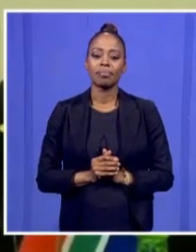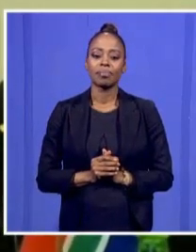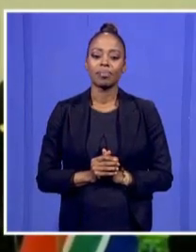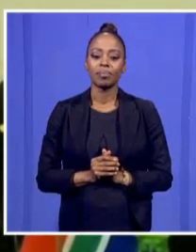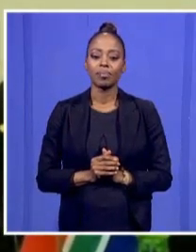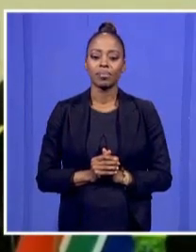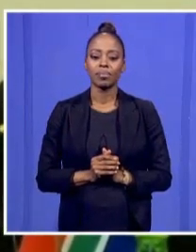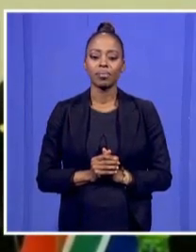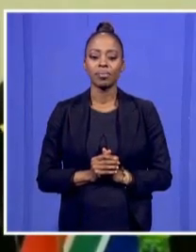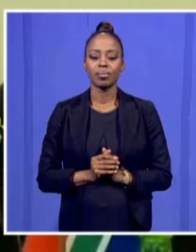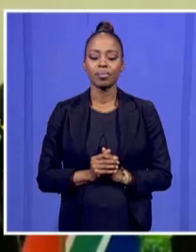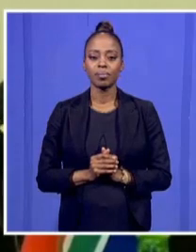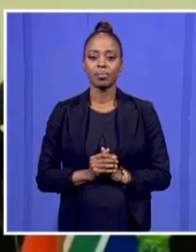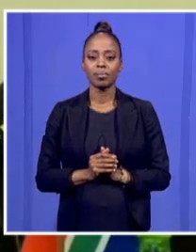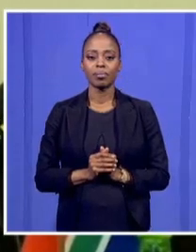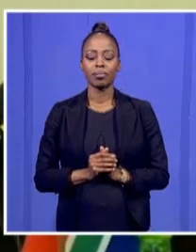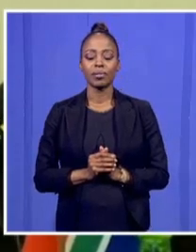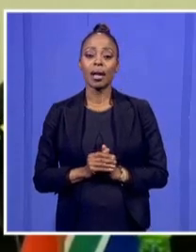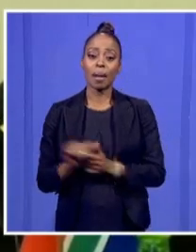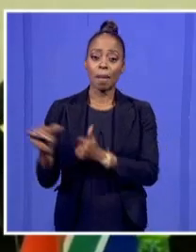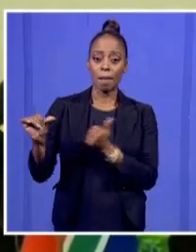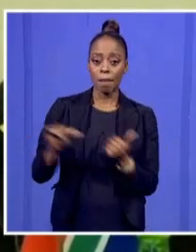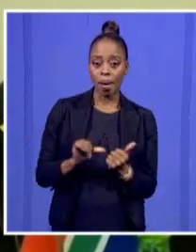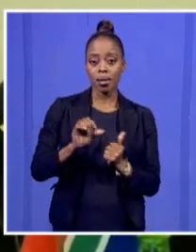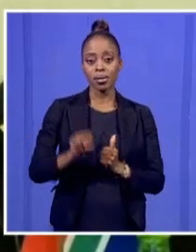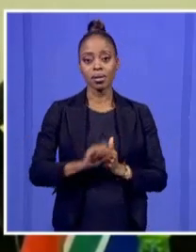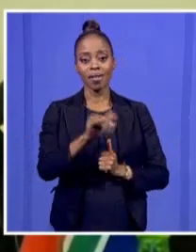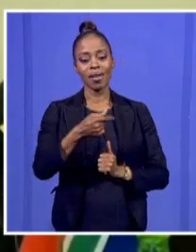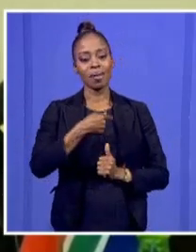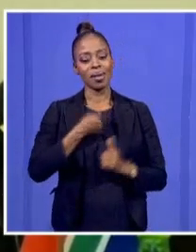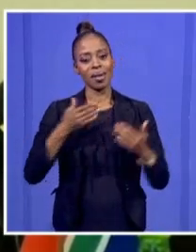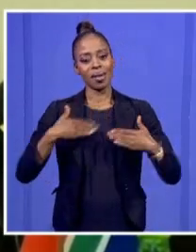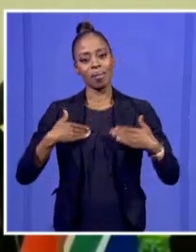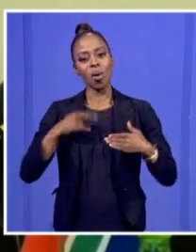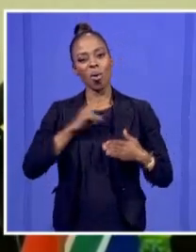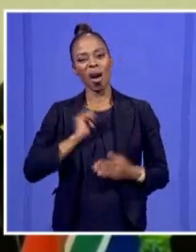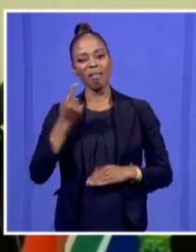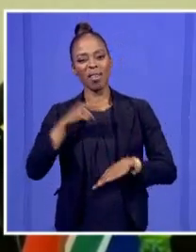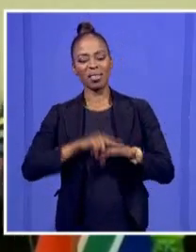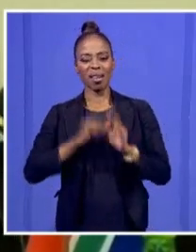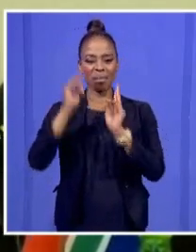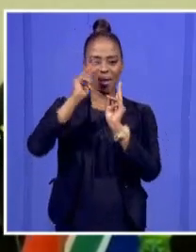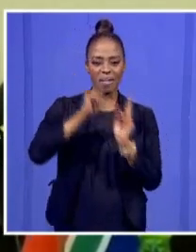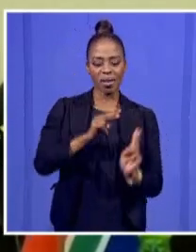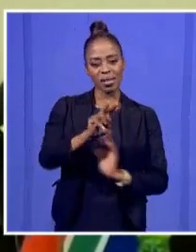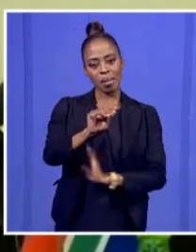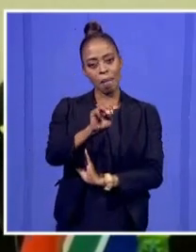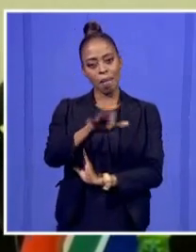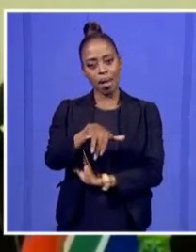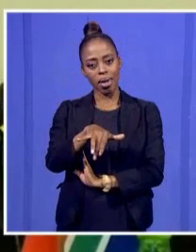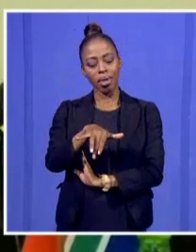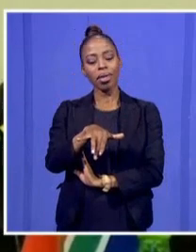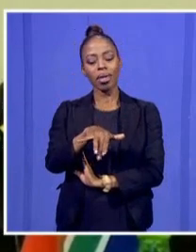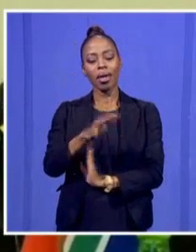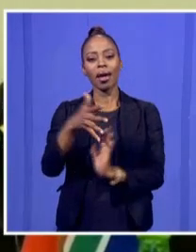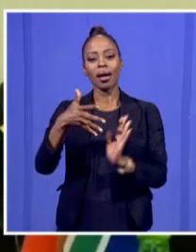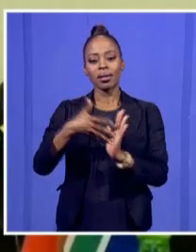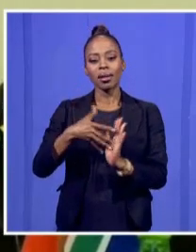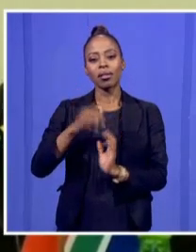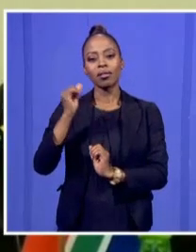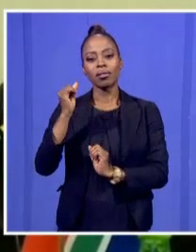I'm happy to be back in South Africa after my first visit in May, attending in Durban